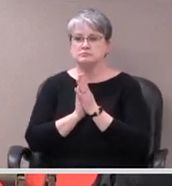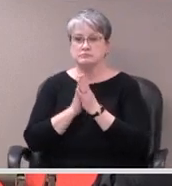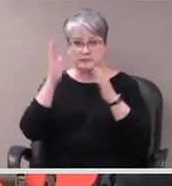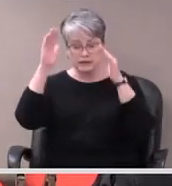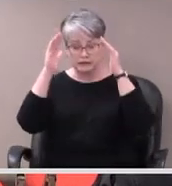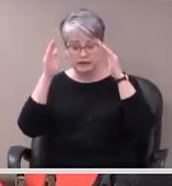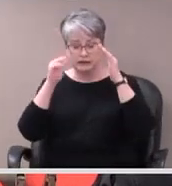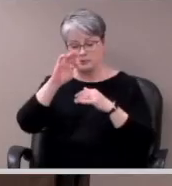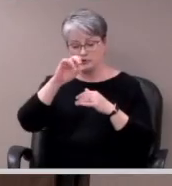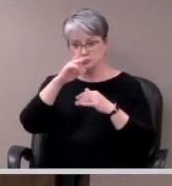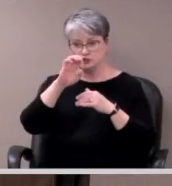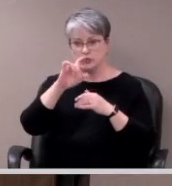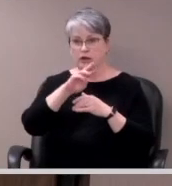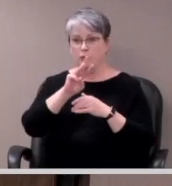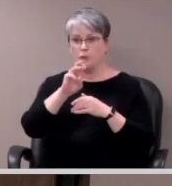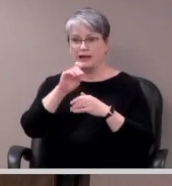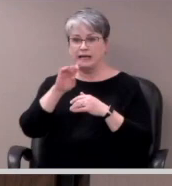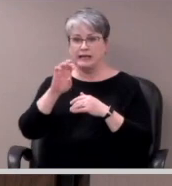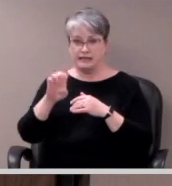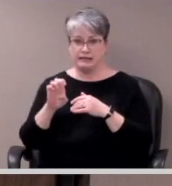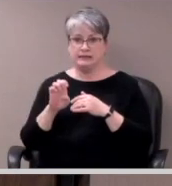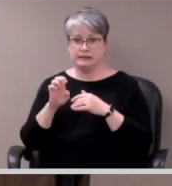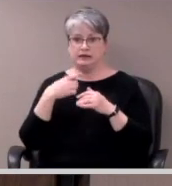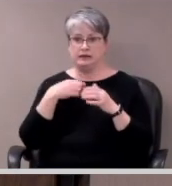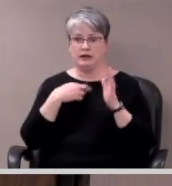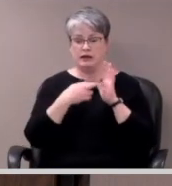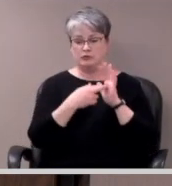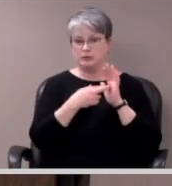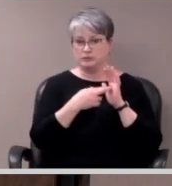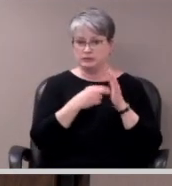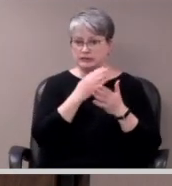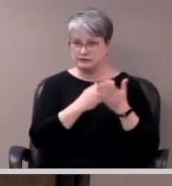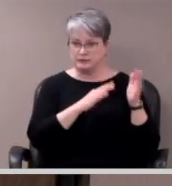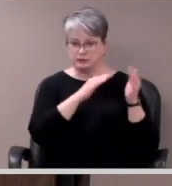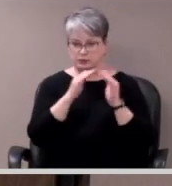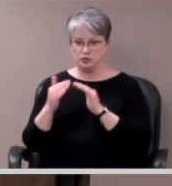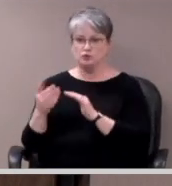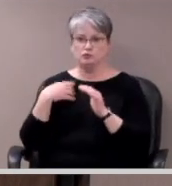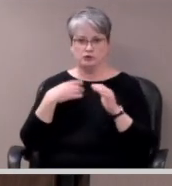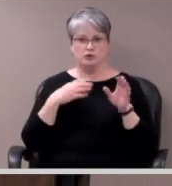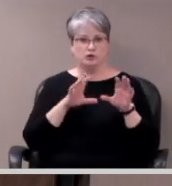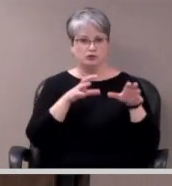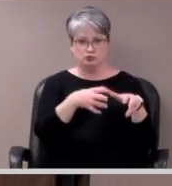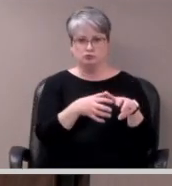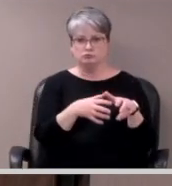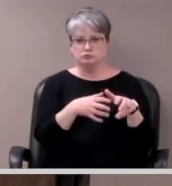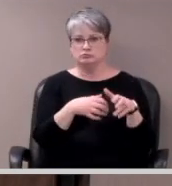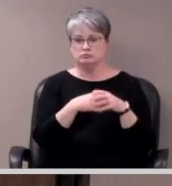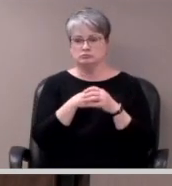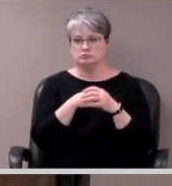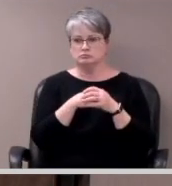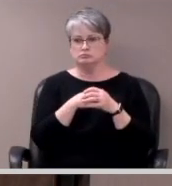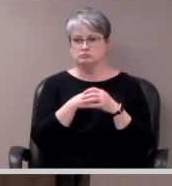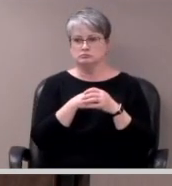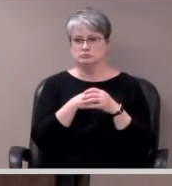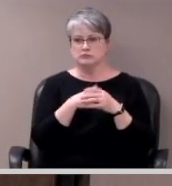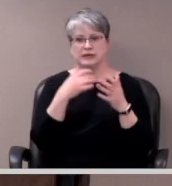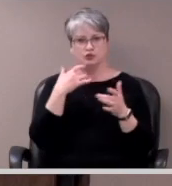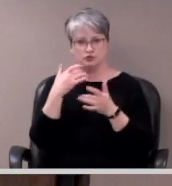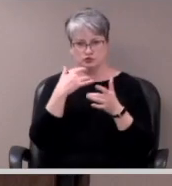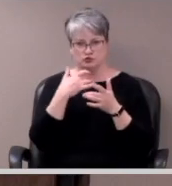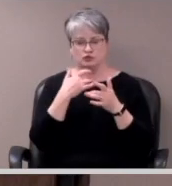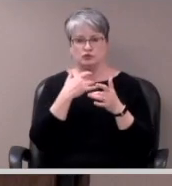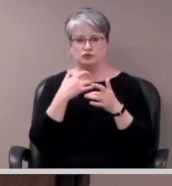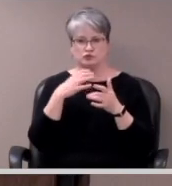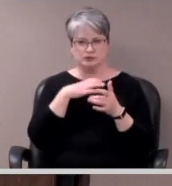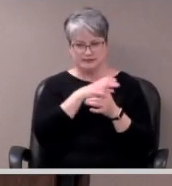Hello, my name is Michelle Wade. I represent some community groups and concerned citizens